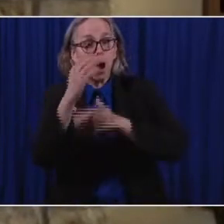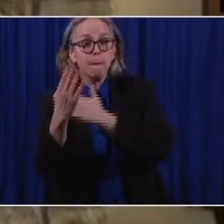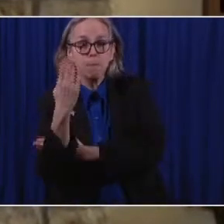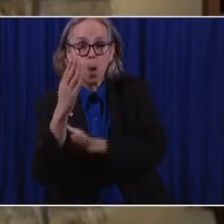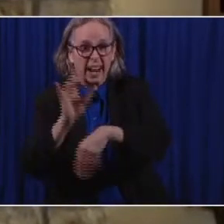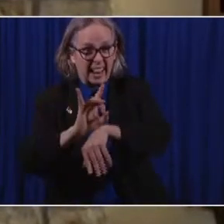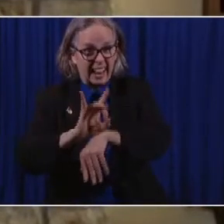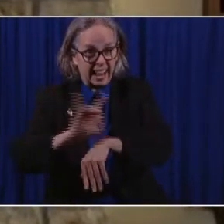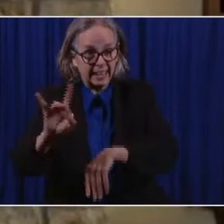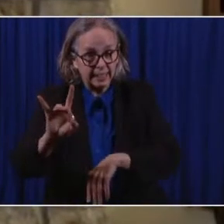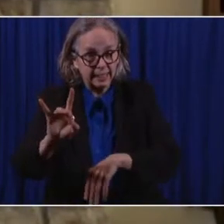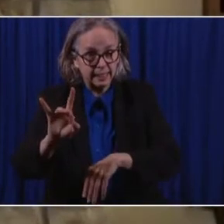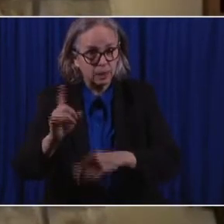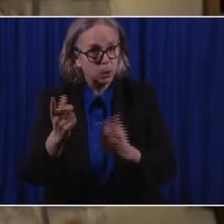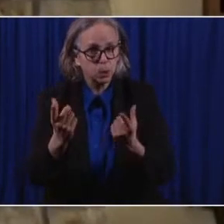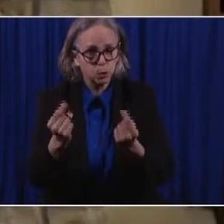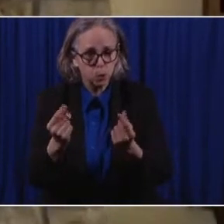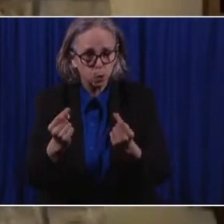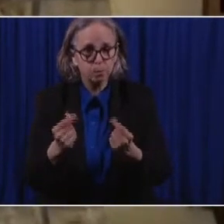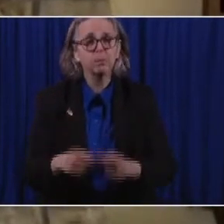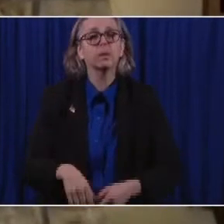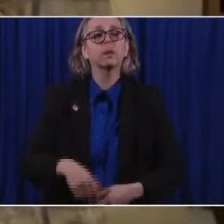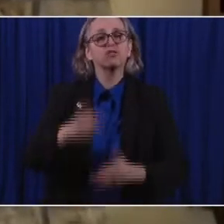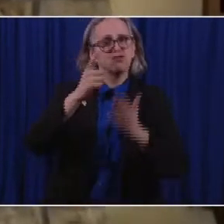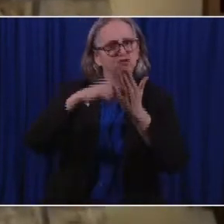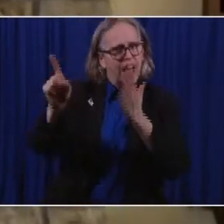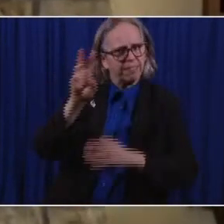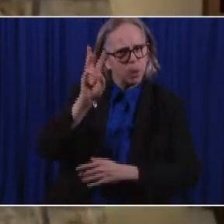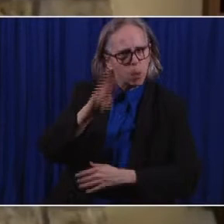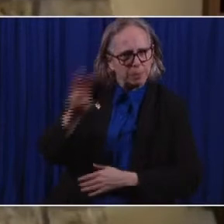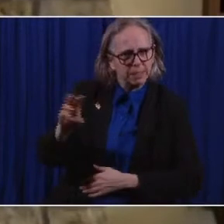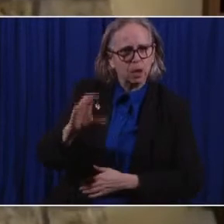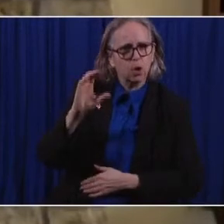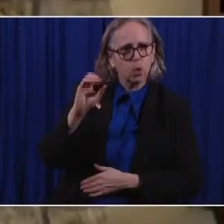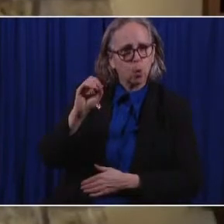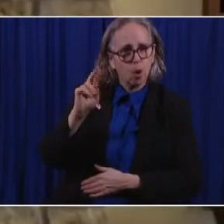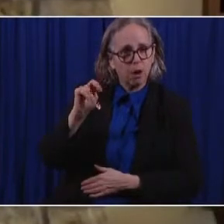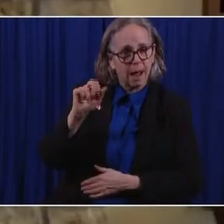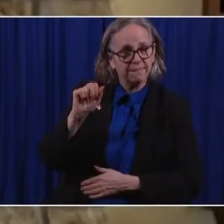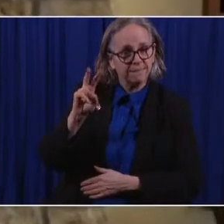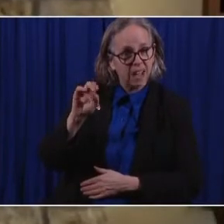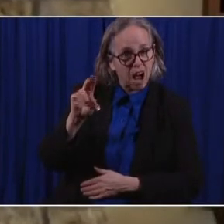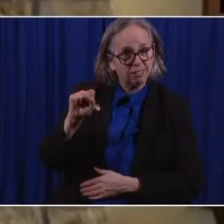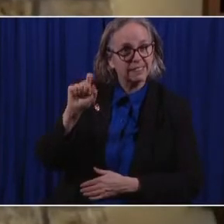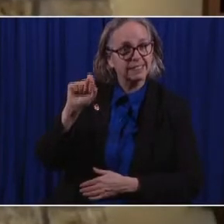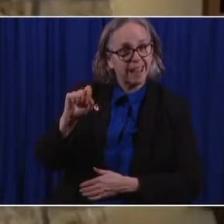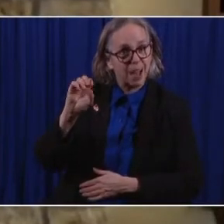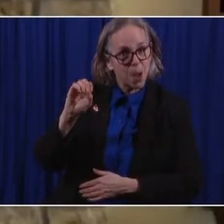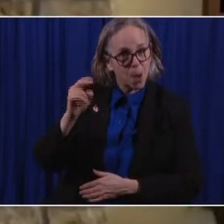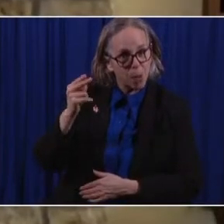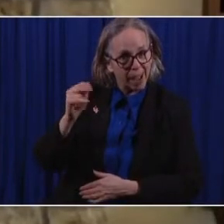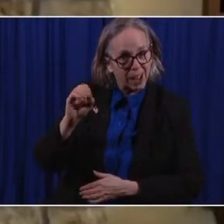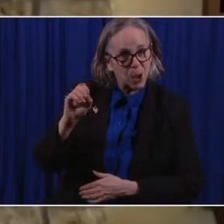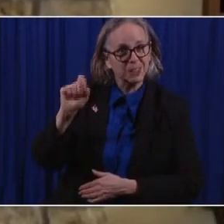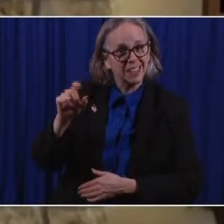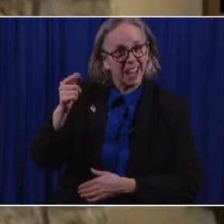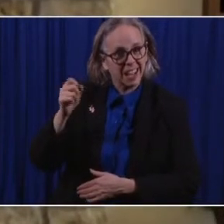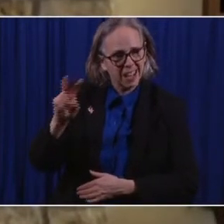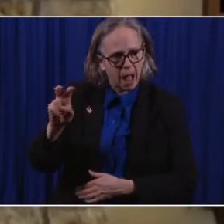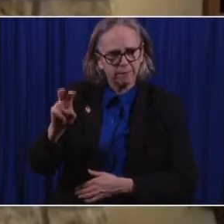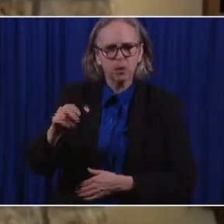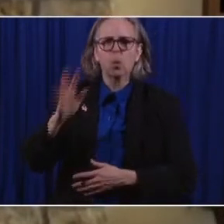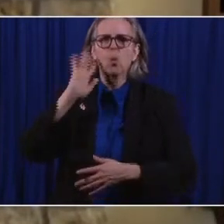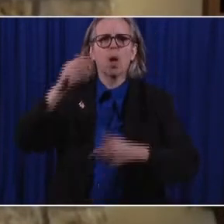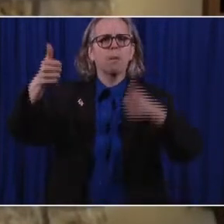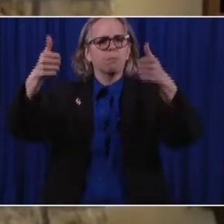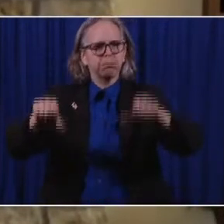coronavirus.ohio.gov. We'll launch an online tool for Ohioans to find the contact information of providers in their county or the desired zip code. They can do it